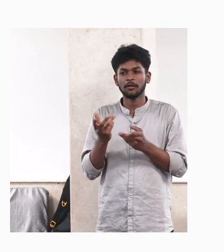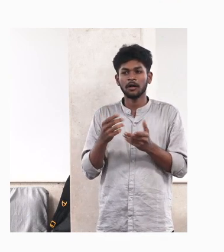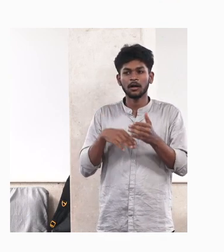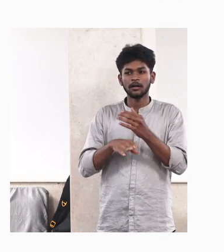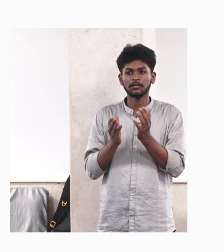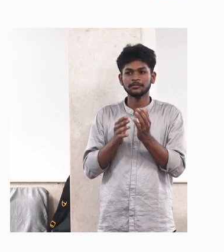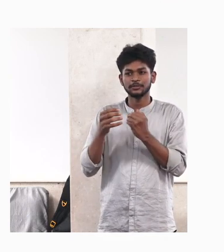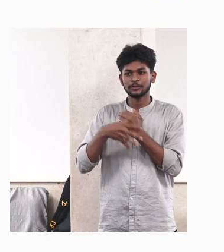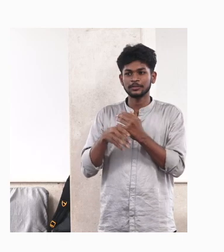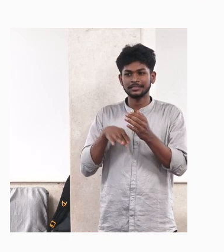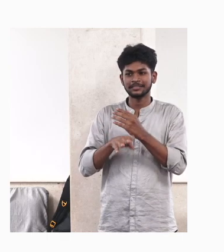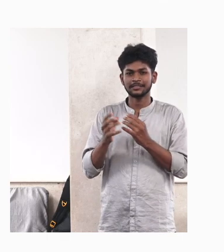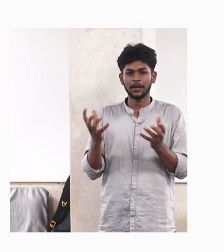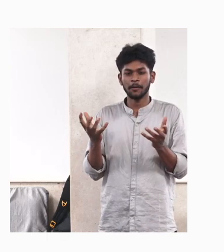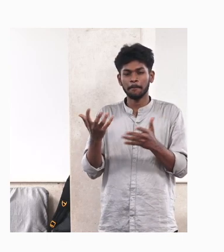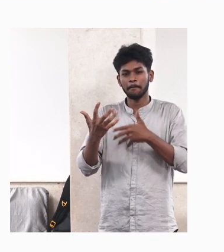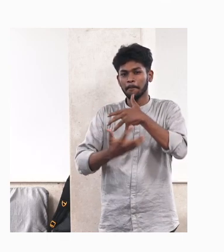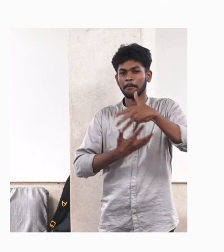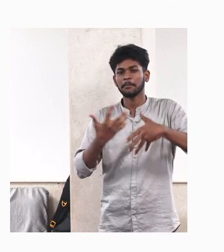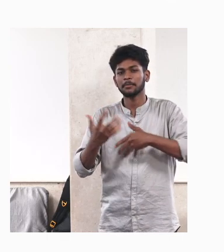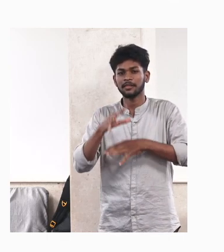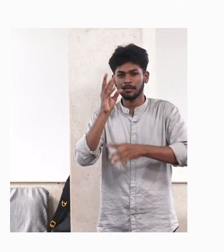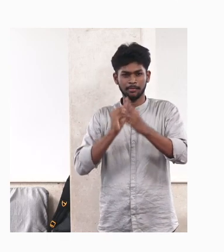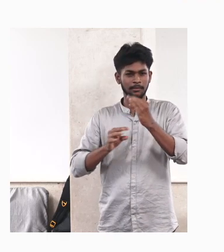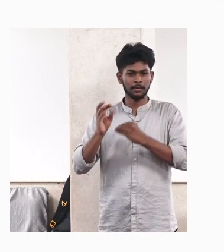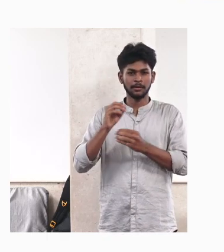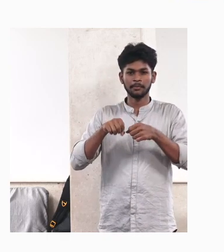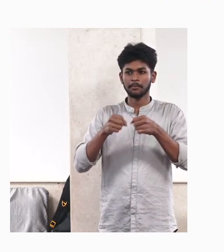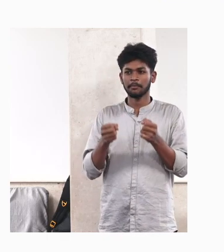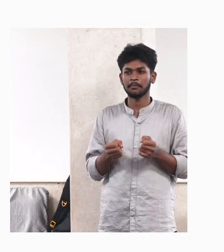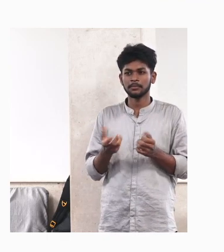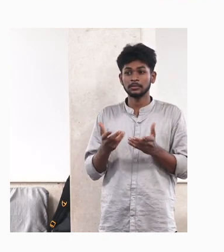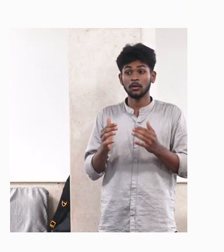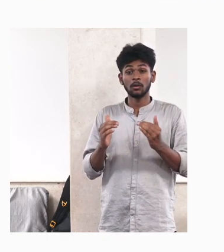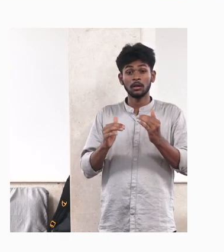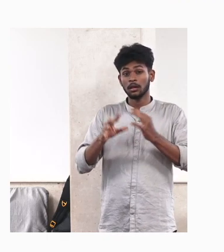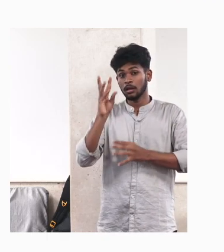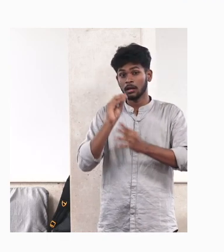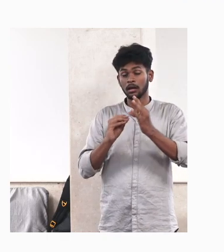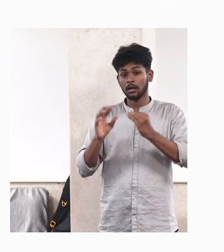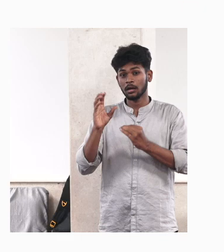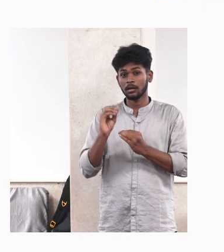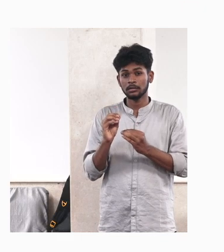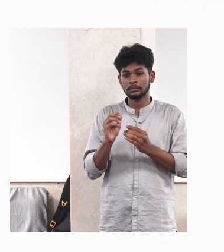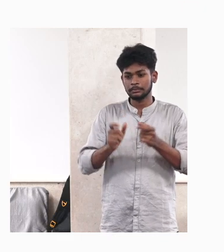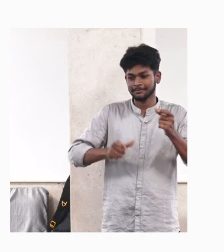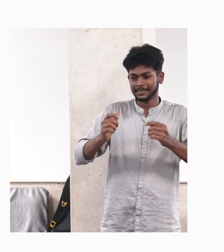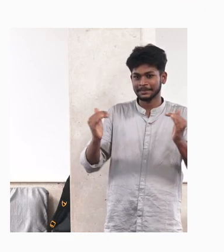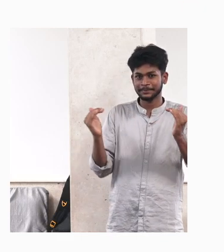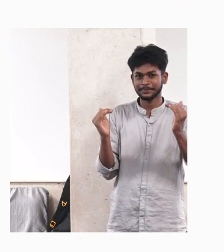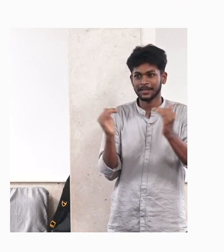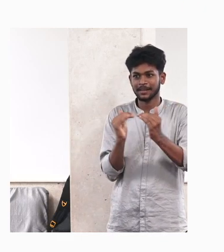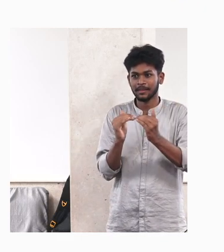the collaborative learning theory, that is the learning in between peers. And this